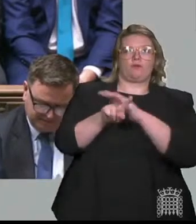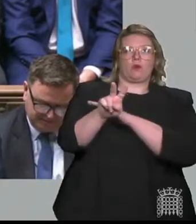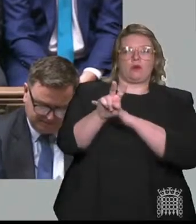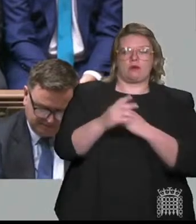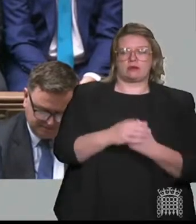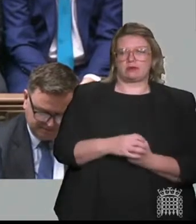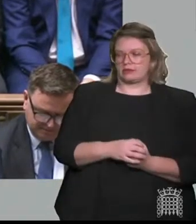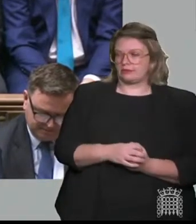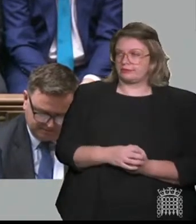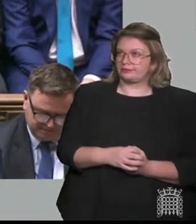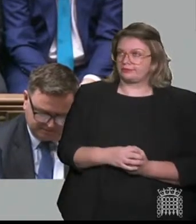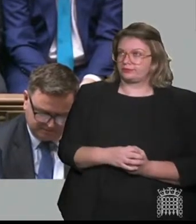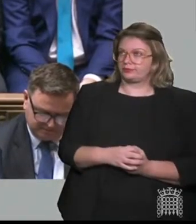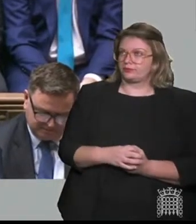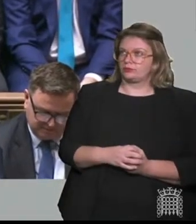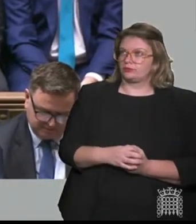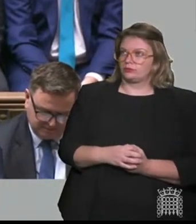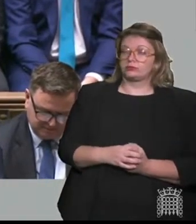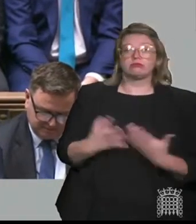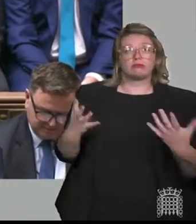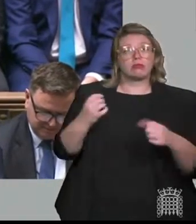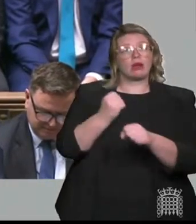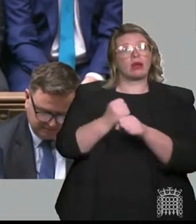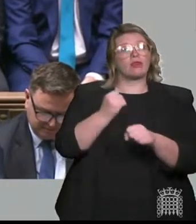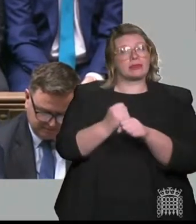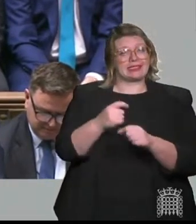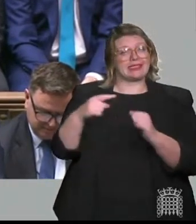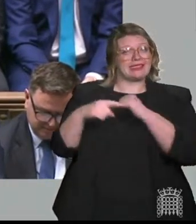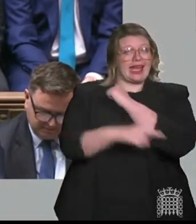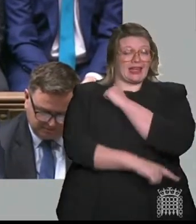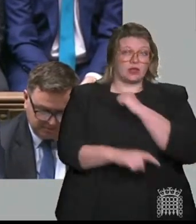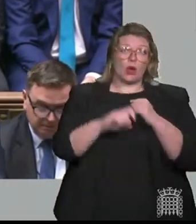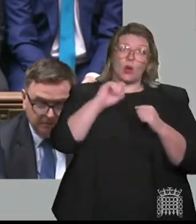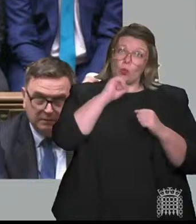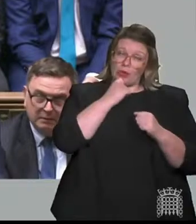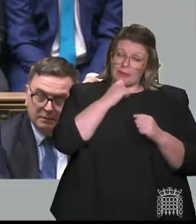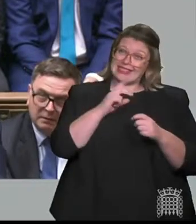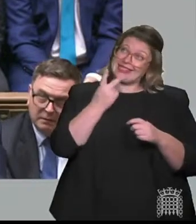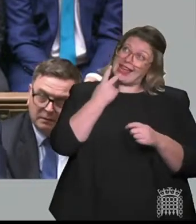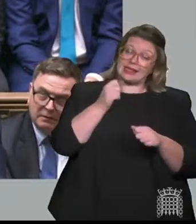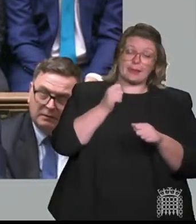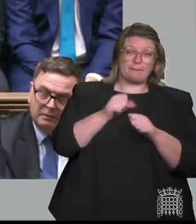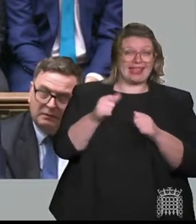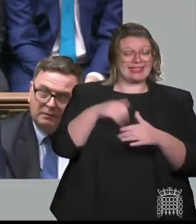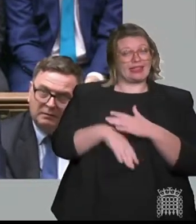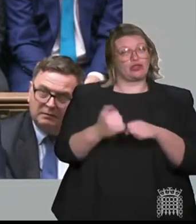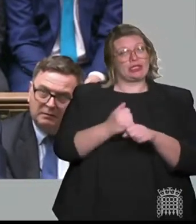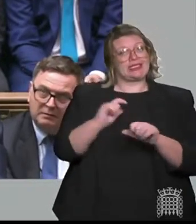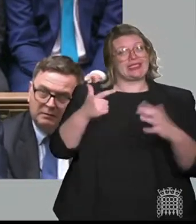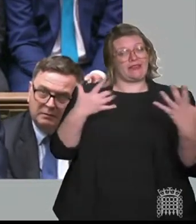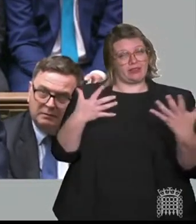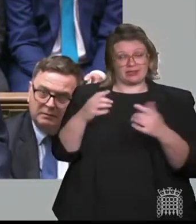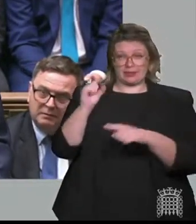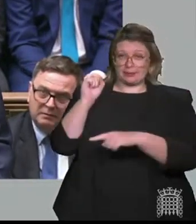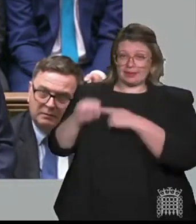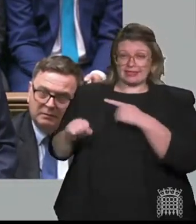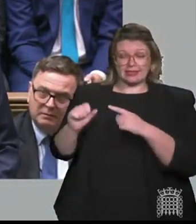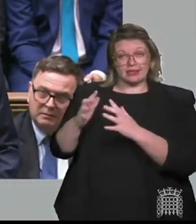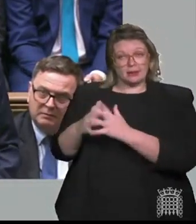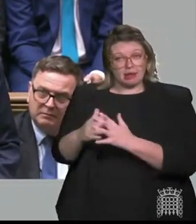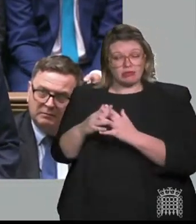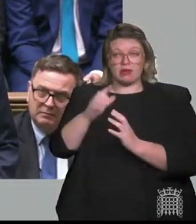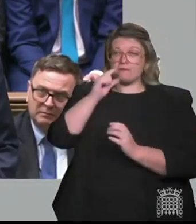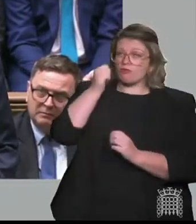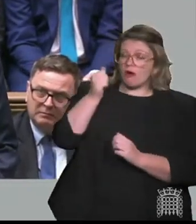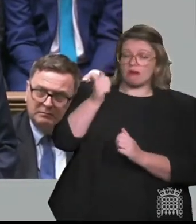to have the second lowest government debt in the G7, lower than the United States, Canada, France, Italy or